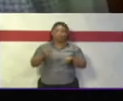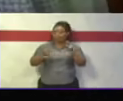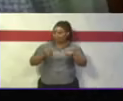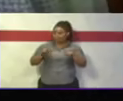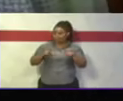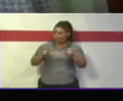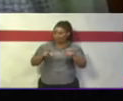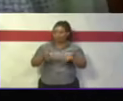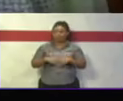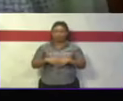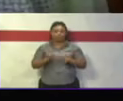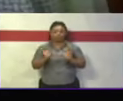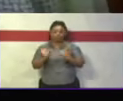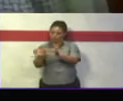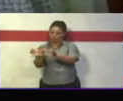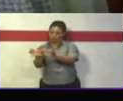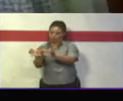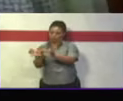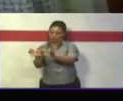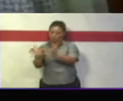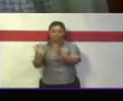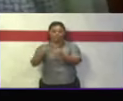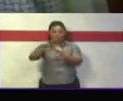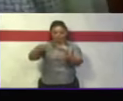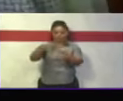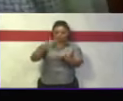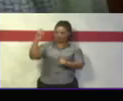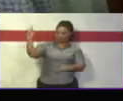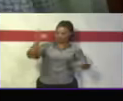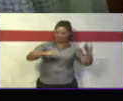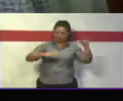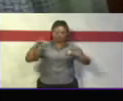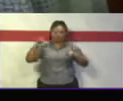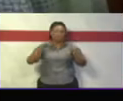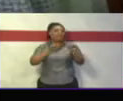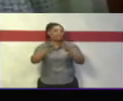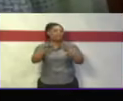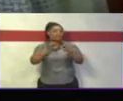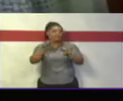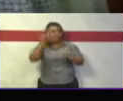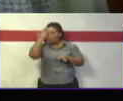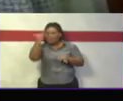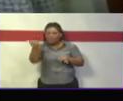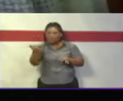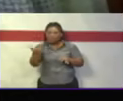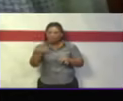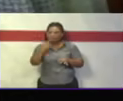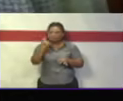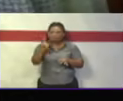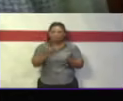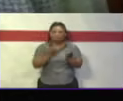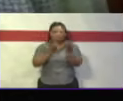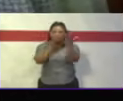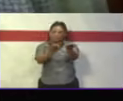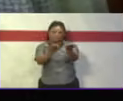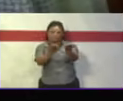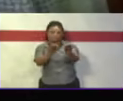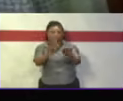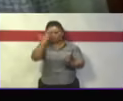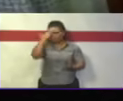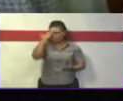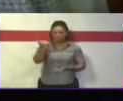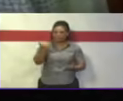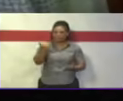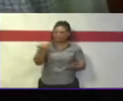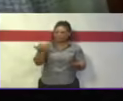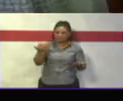they come in, could you explain why it is that it's only just a recommendation at this point in time and why we didn't decide